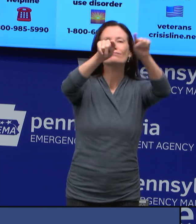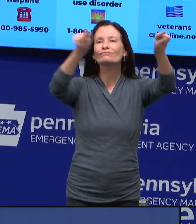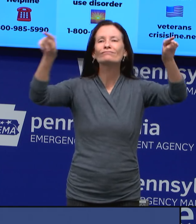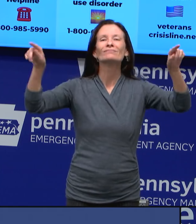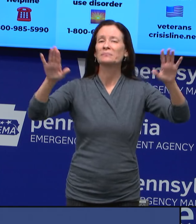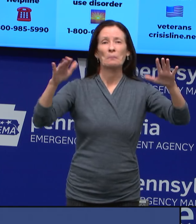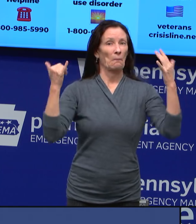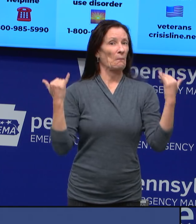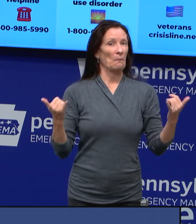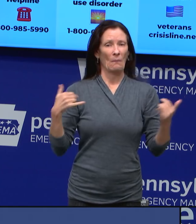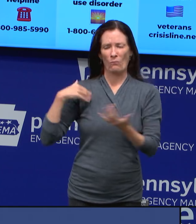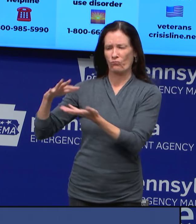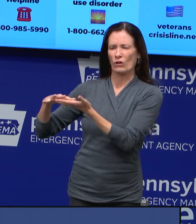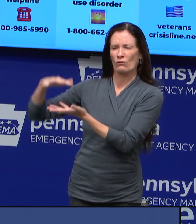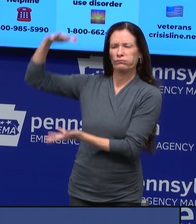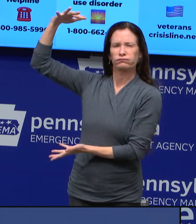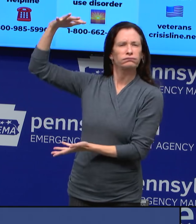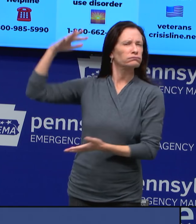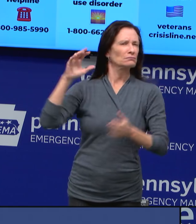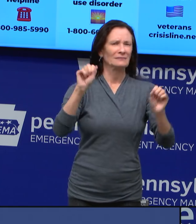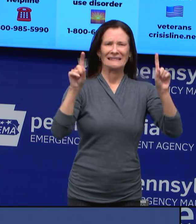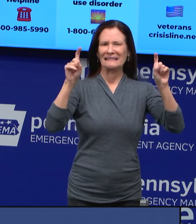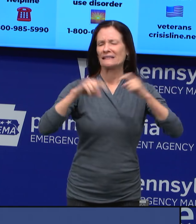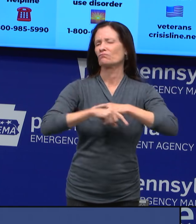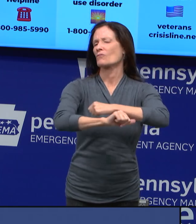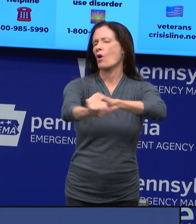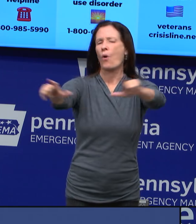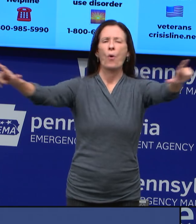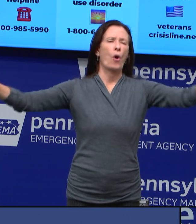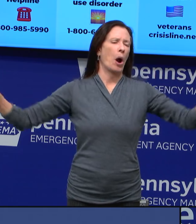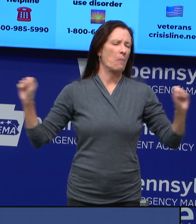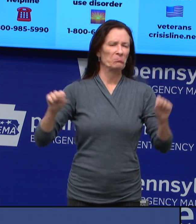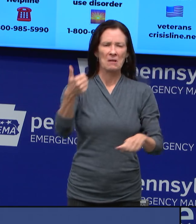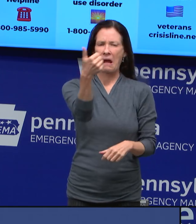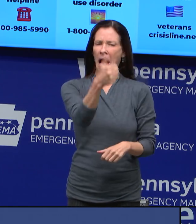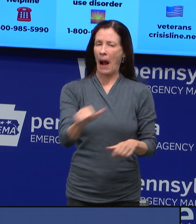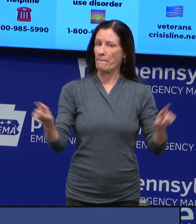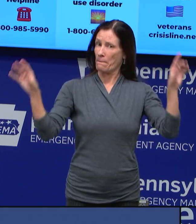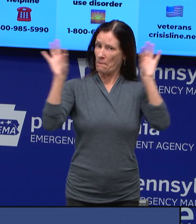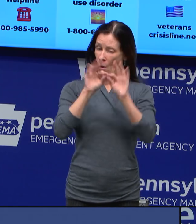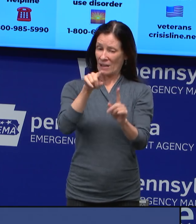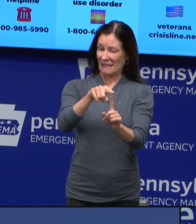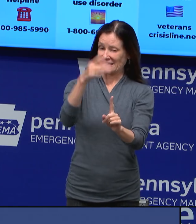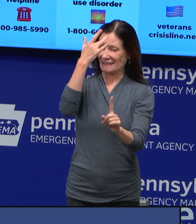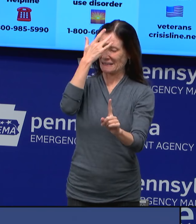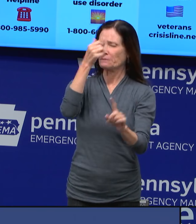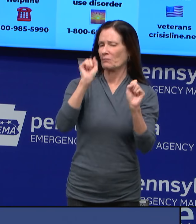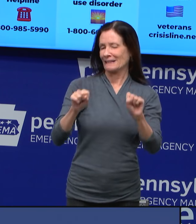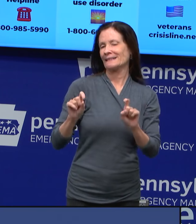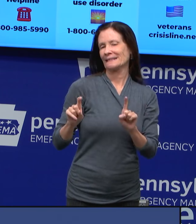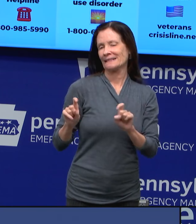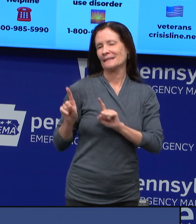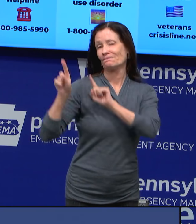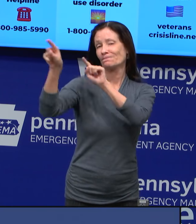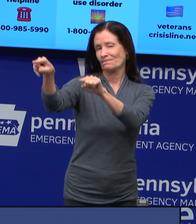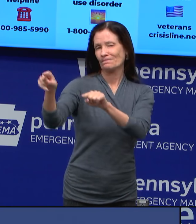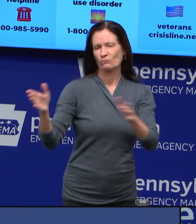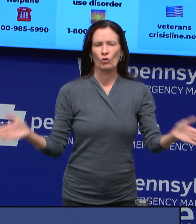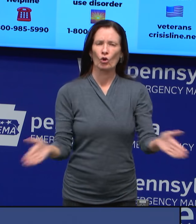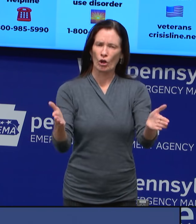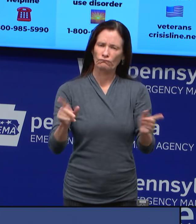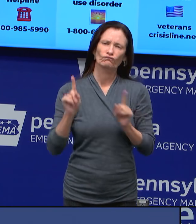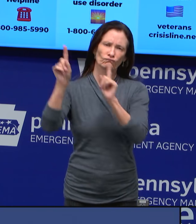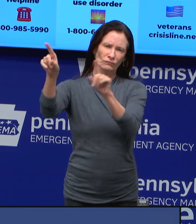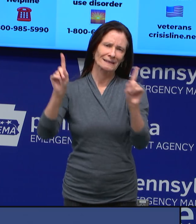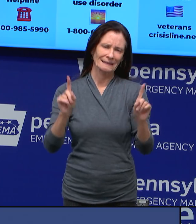to test more people, and we'd like more people to come to that site. From WGAL, we have a question about